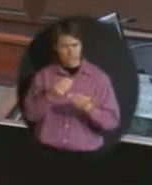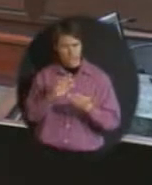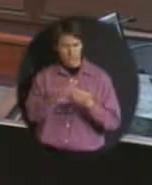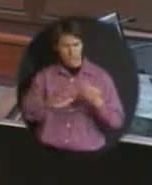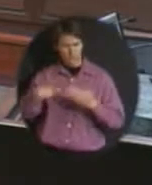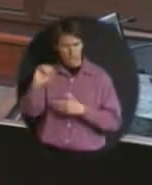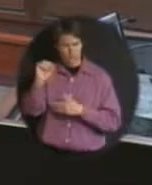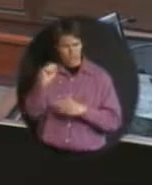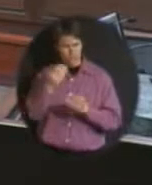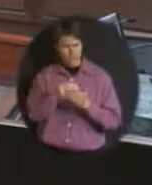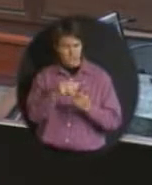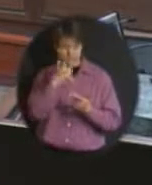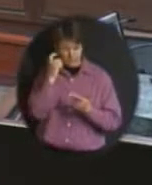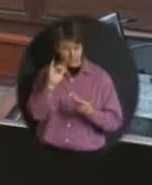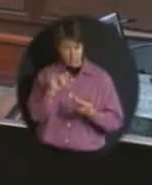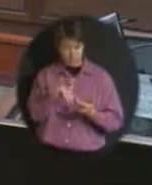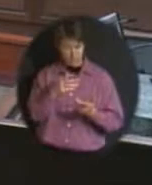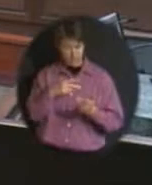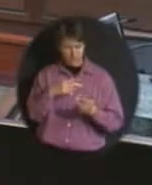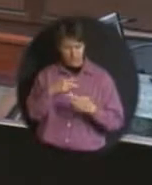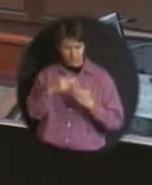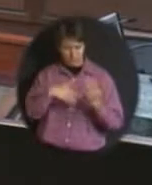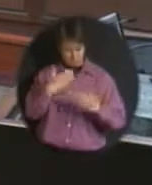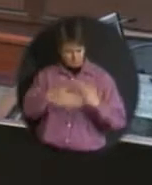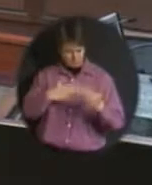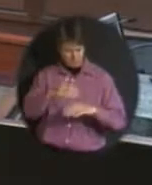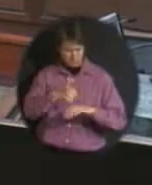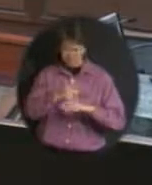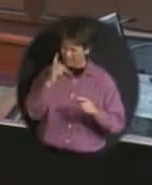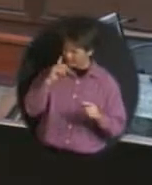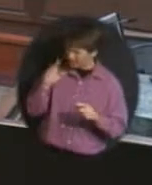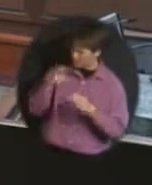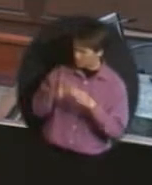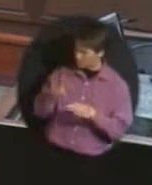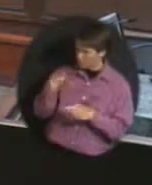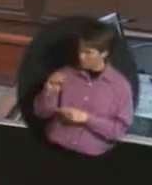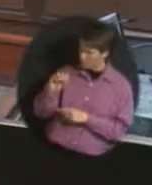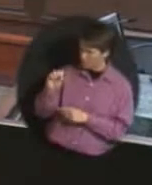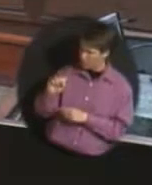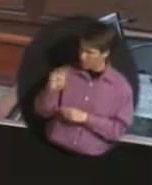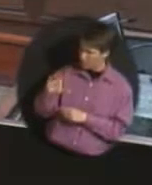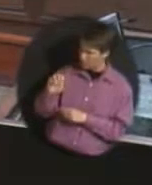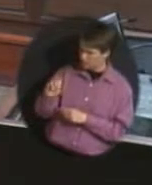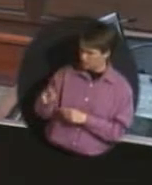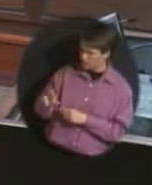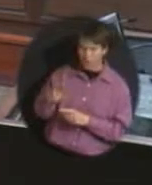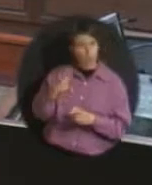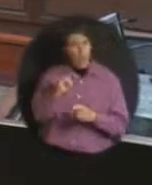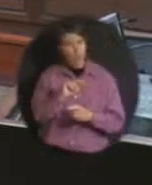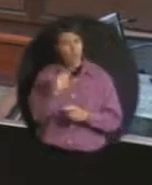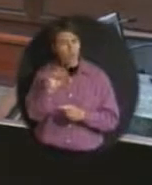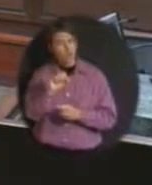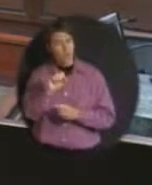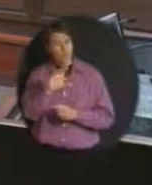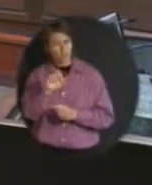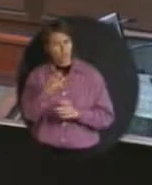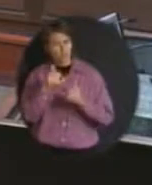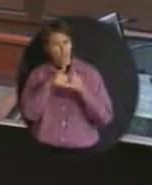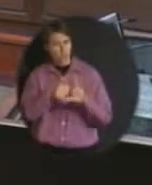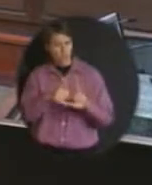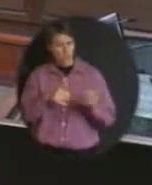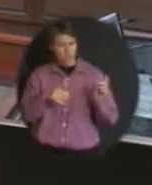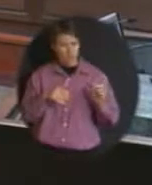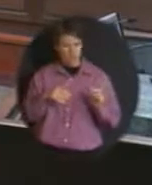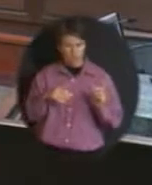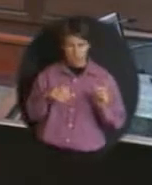grown substantially, not only as far as assets, but I think as it's far called as, Oscar. Is it Oscar? well, the Oscar Award is separate.